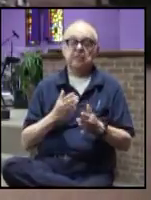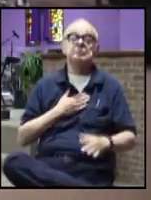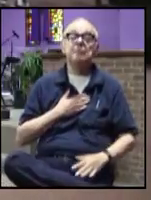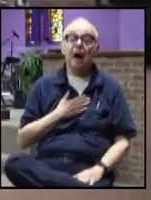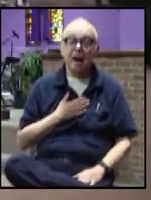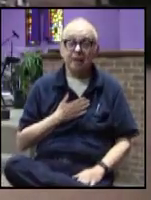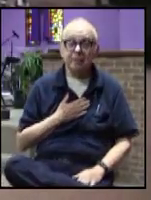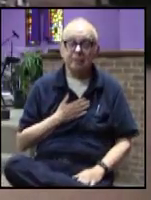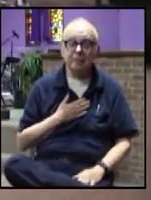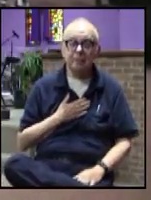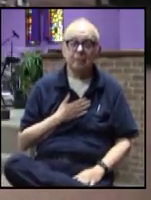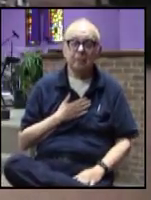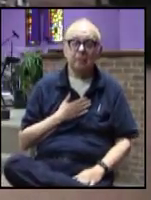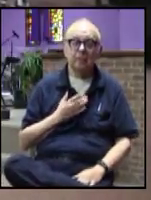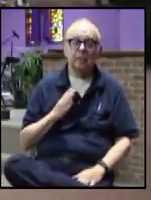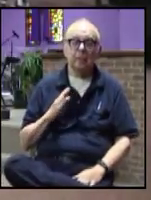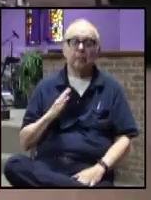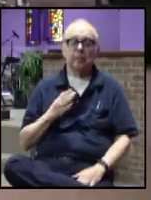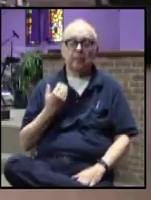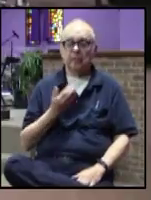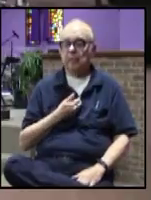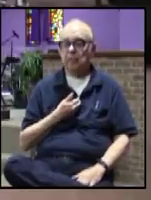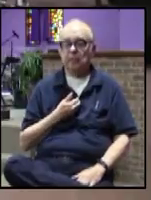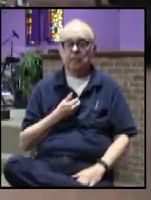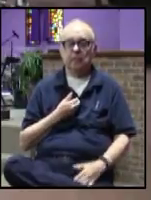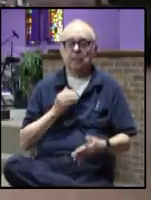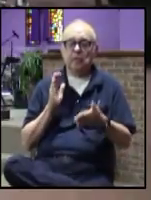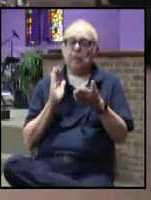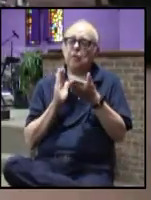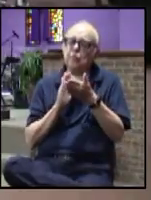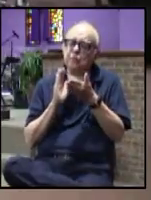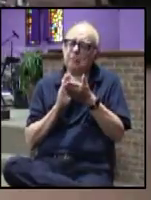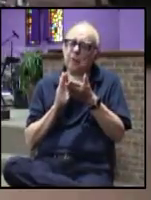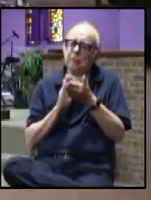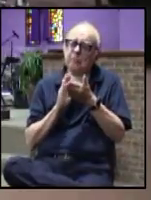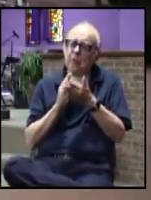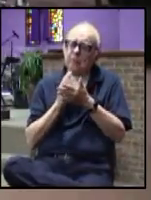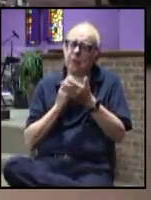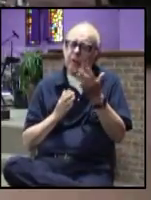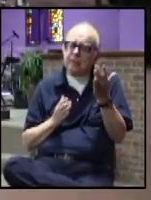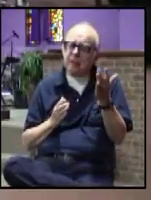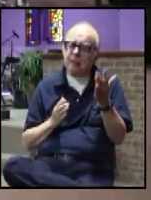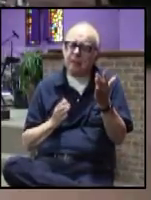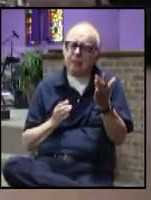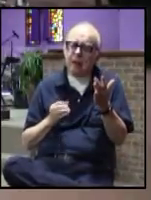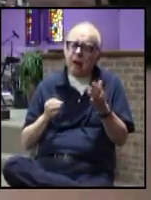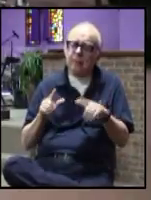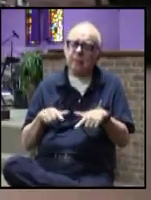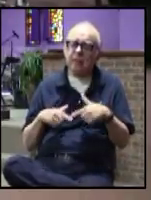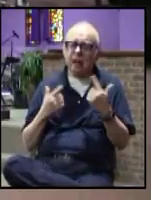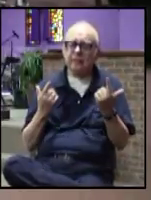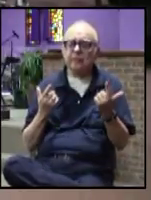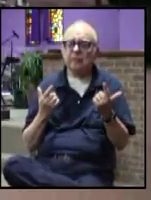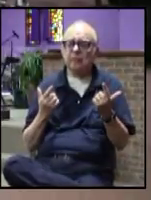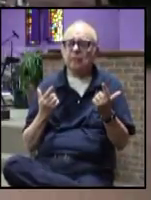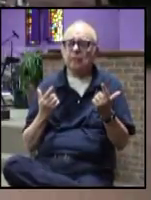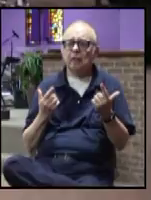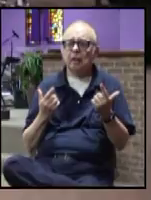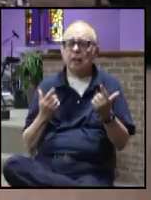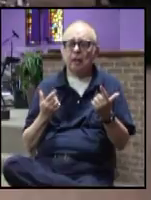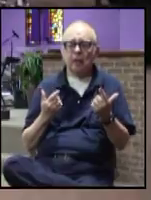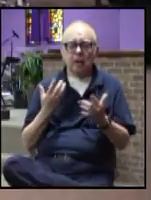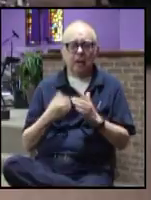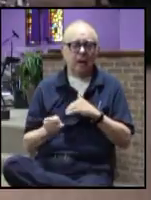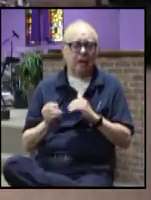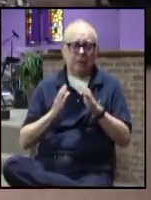mine. And ours is just a little bit of life out